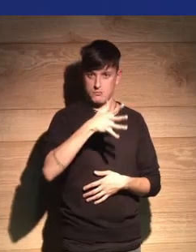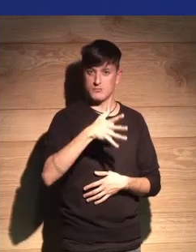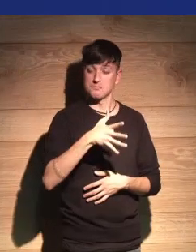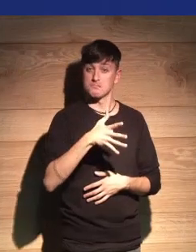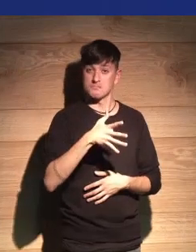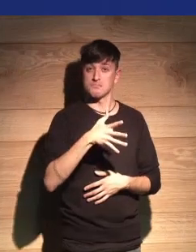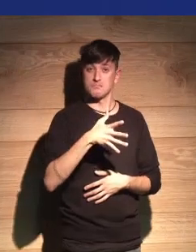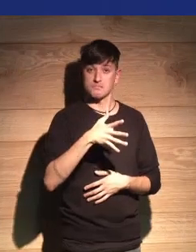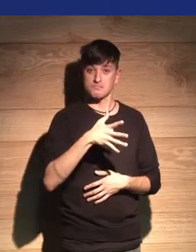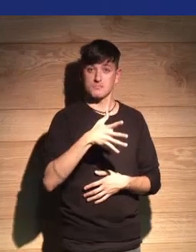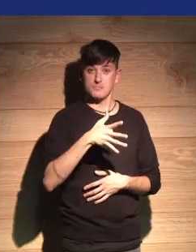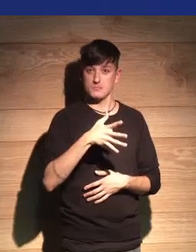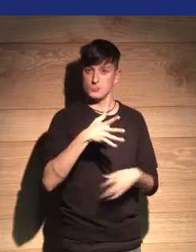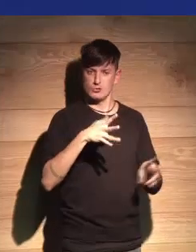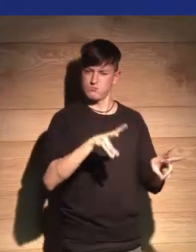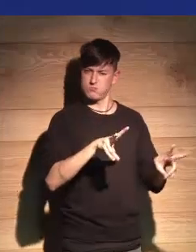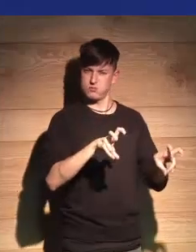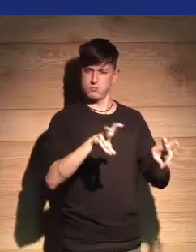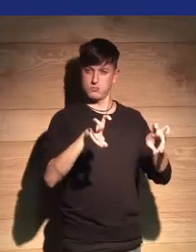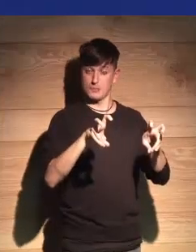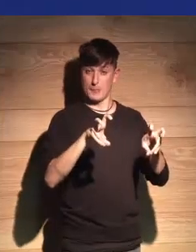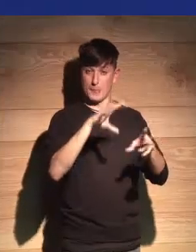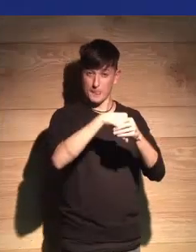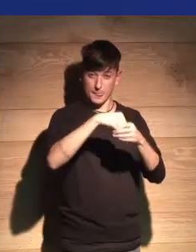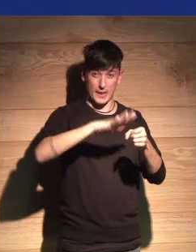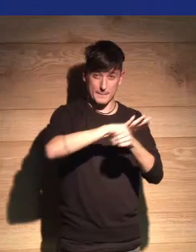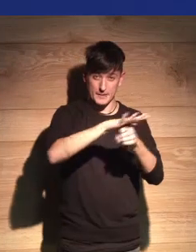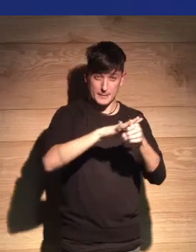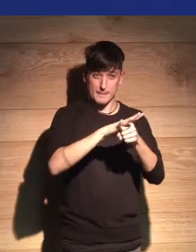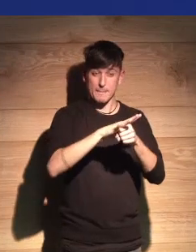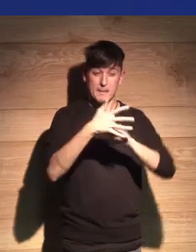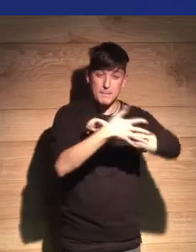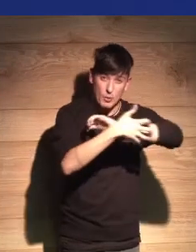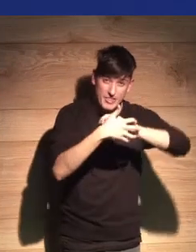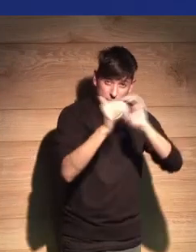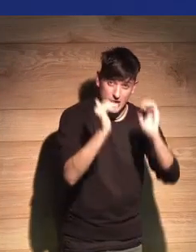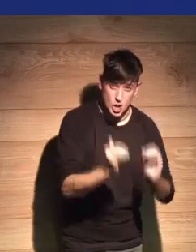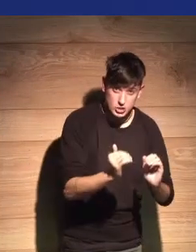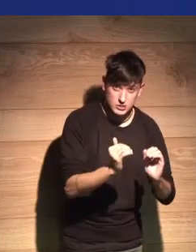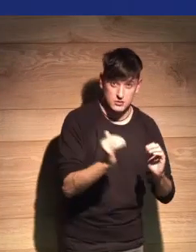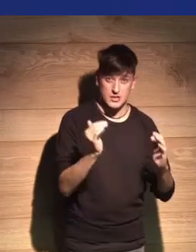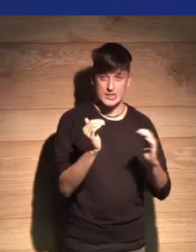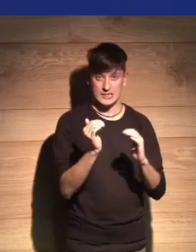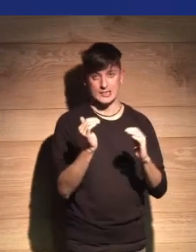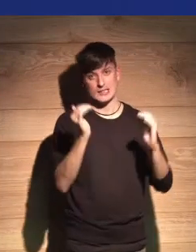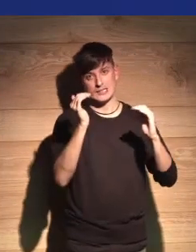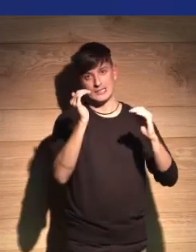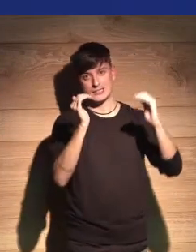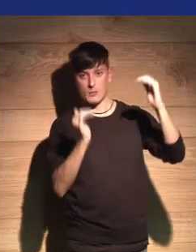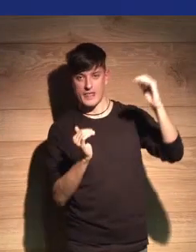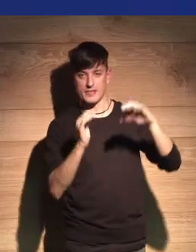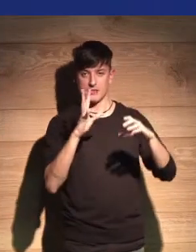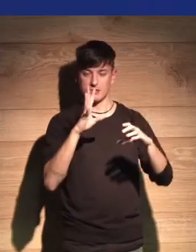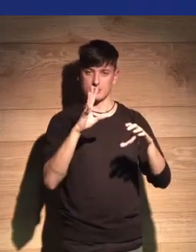impressive, groundbreaking contributions in the field of poverty reduction